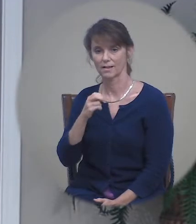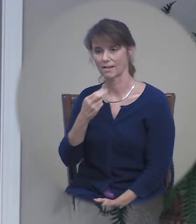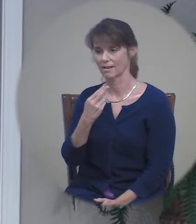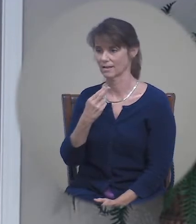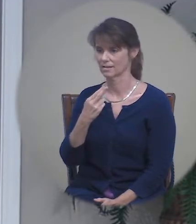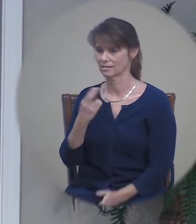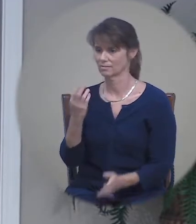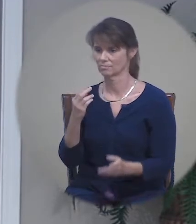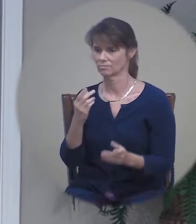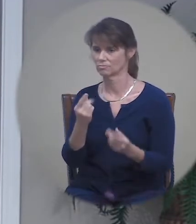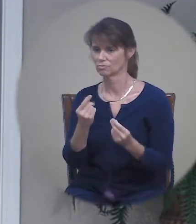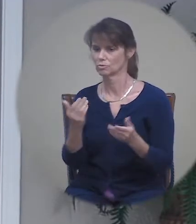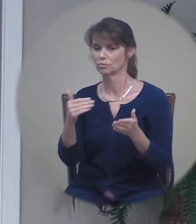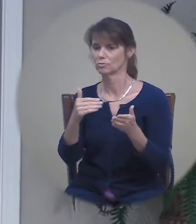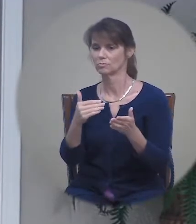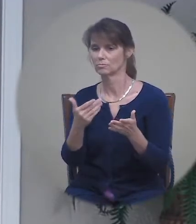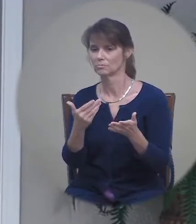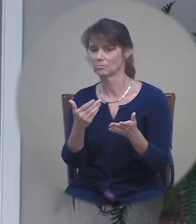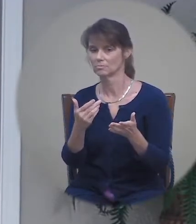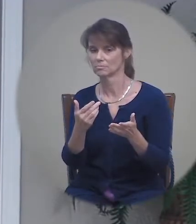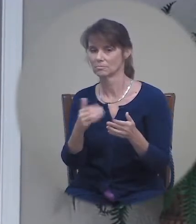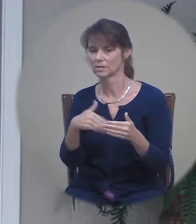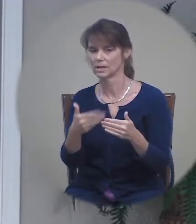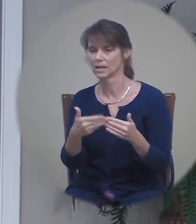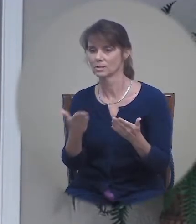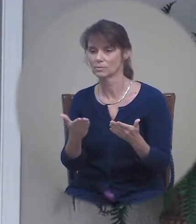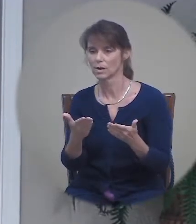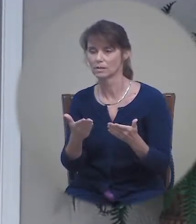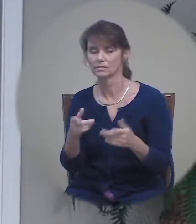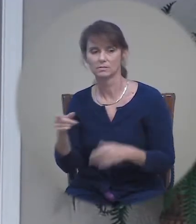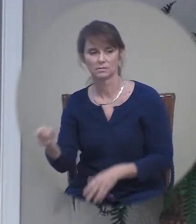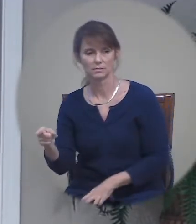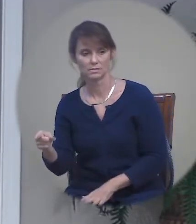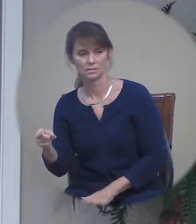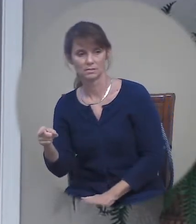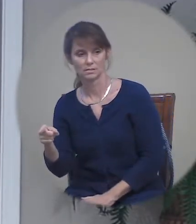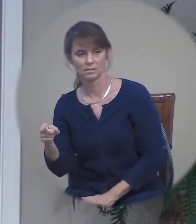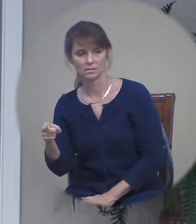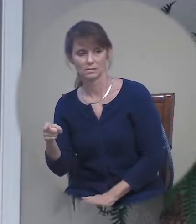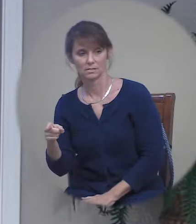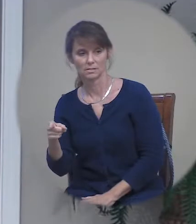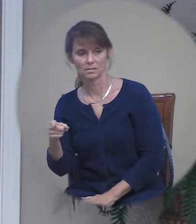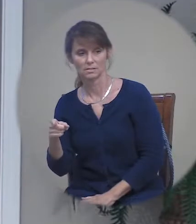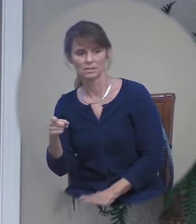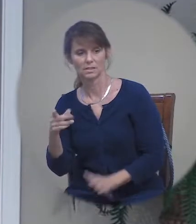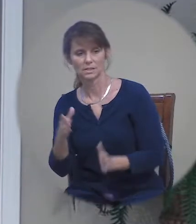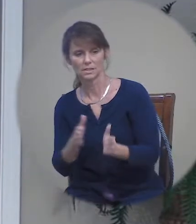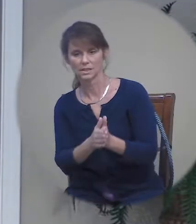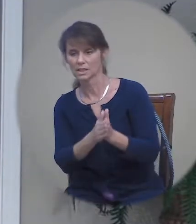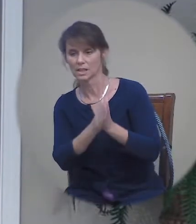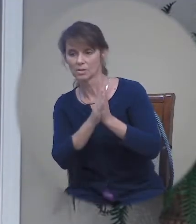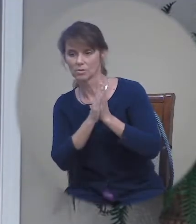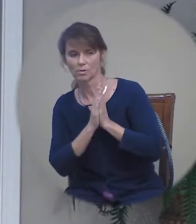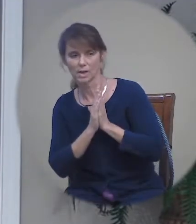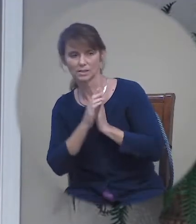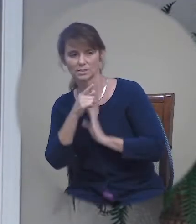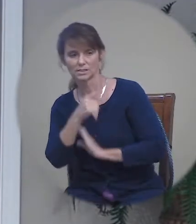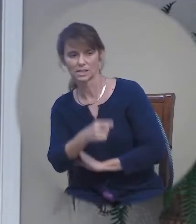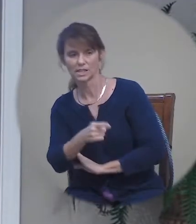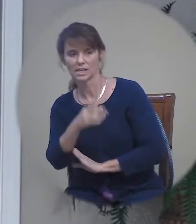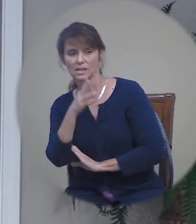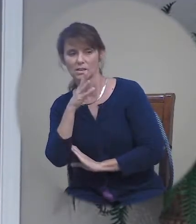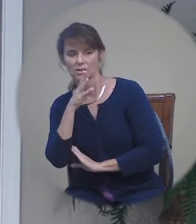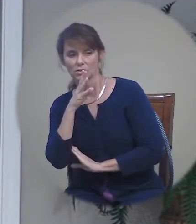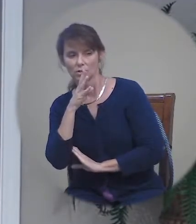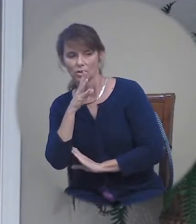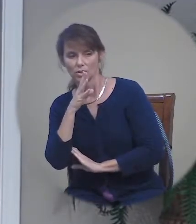They make a request. They asked him not to talk in Hebrew or Aramaic. They don't want the people on